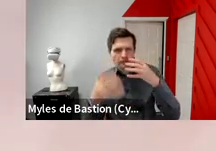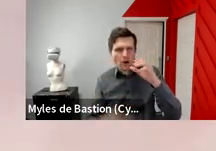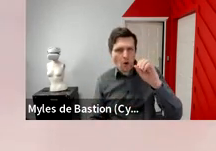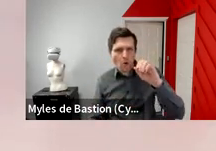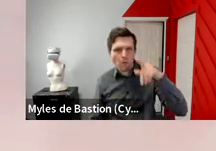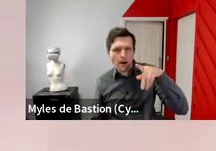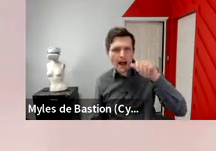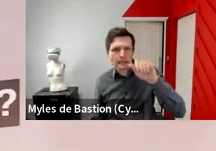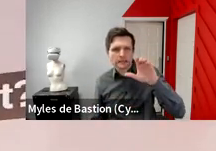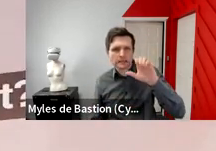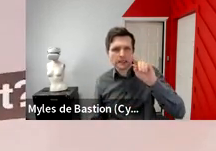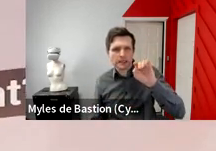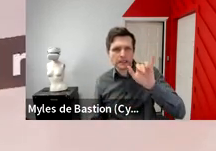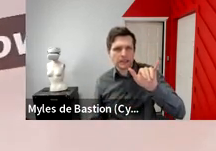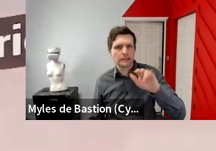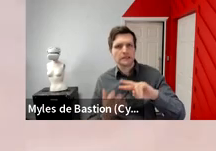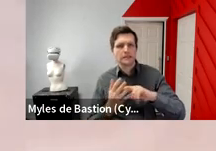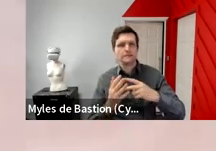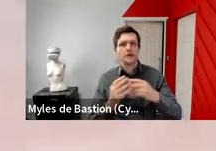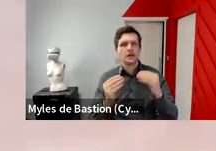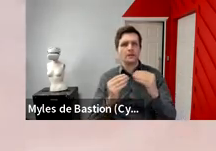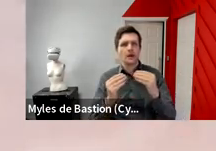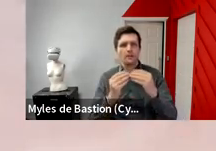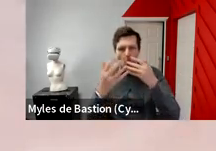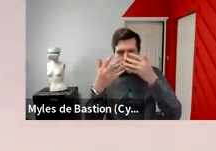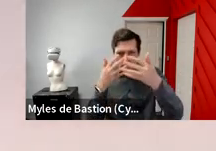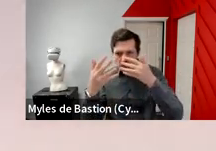and used is to use opacity.